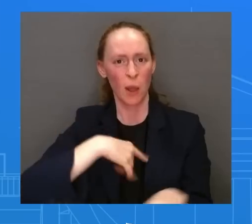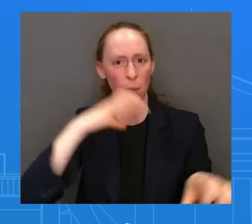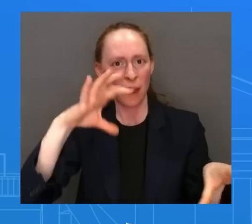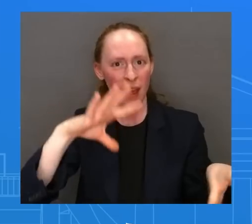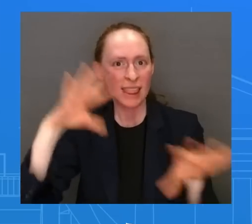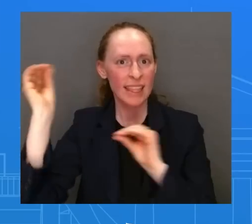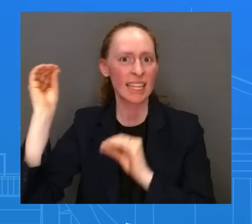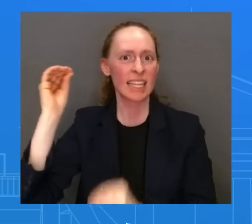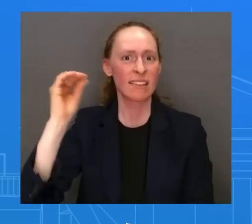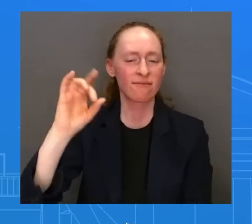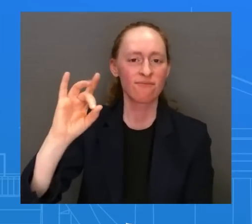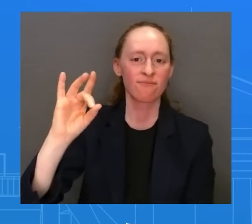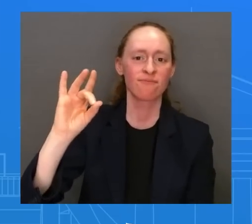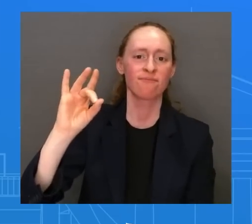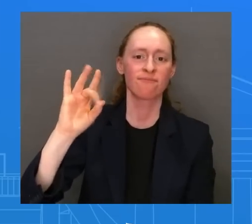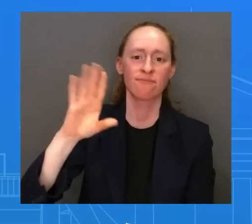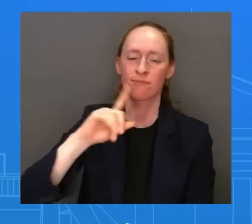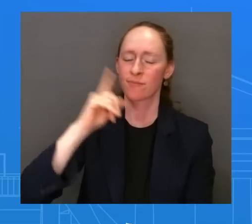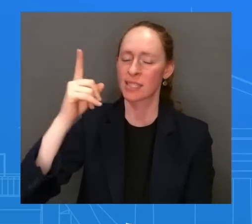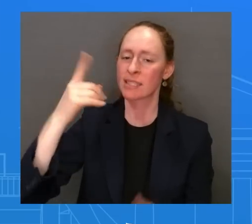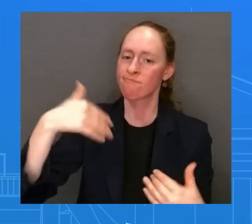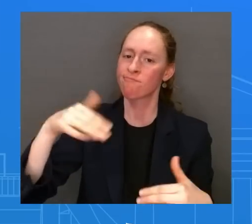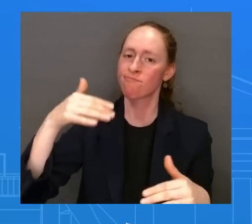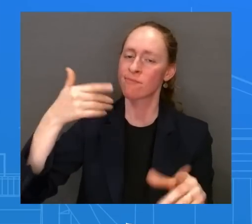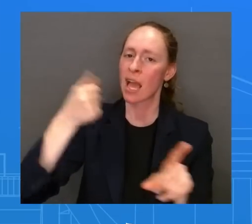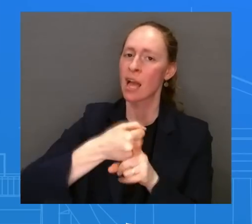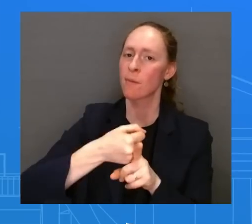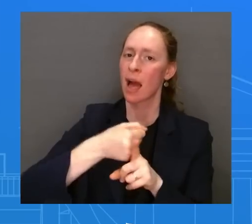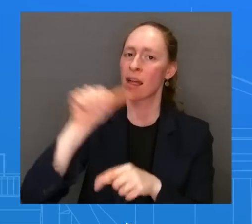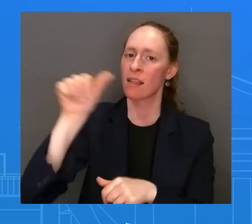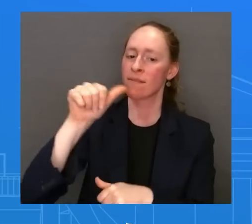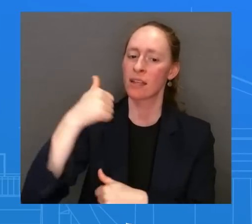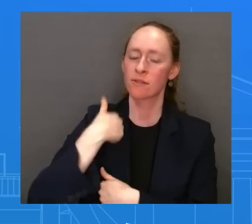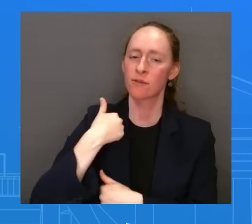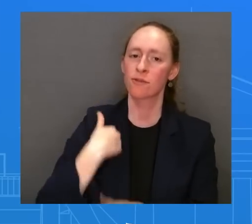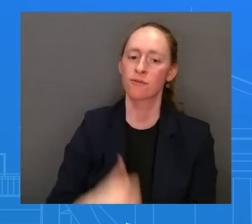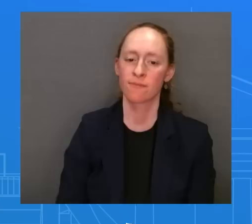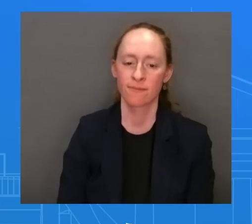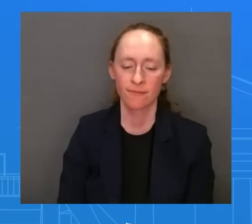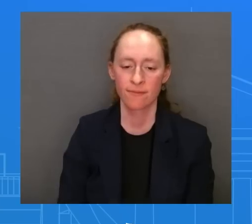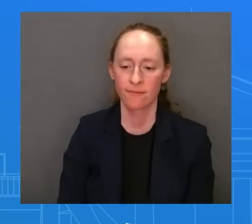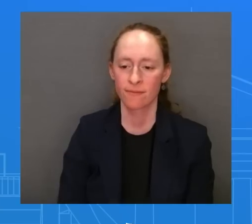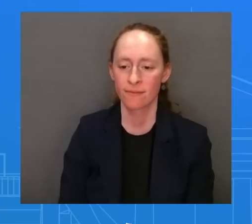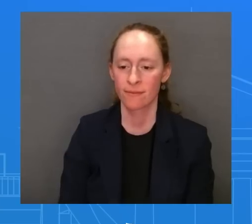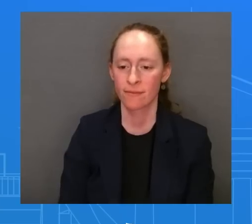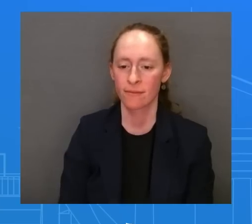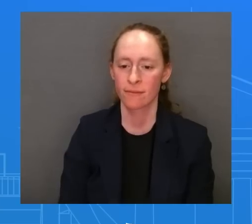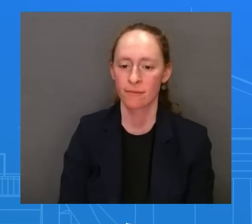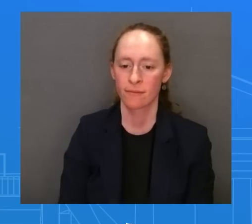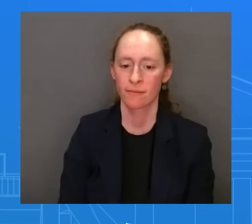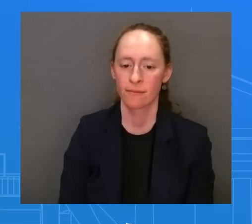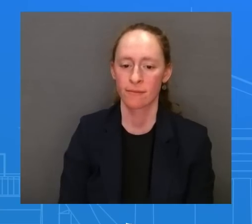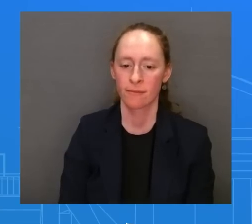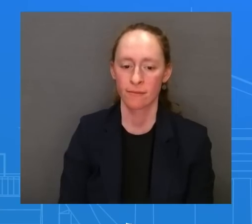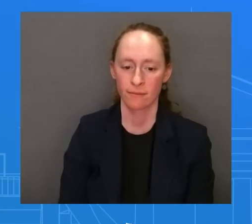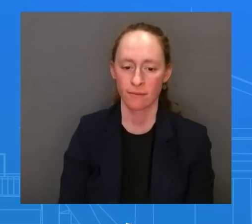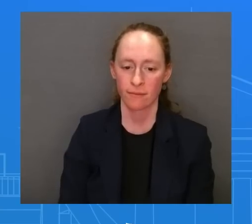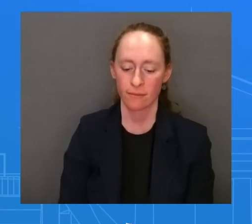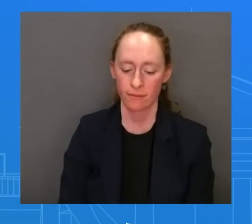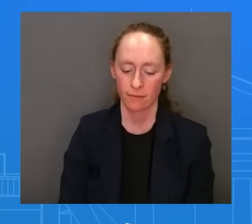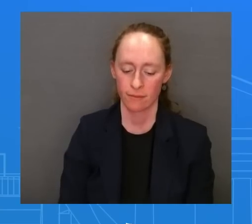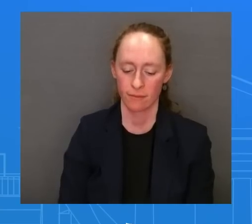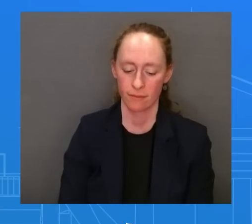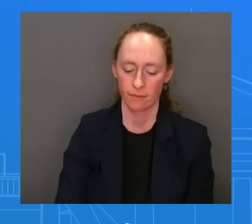Forces okay thanks thank you you said that this was this was on the withdrawal you said that this was One Step this report